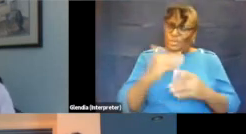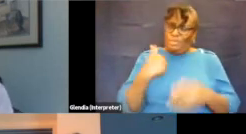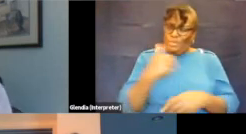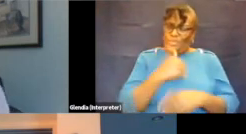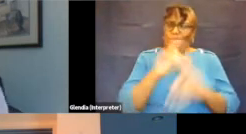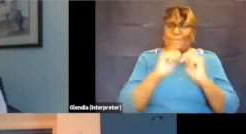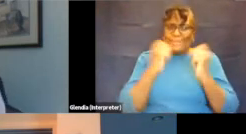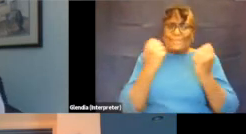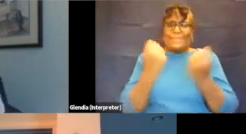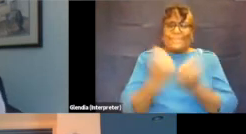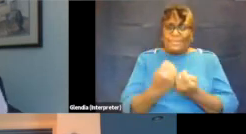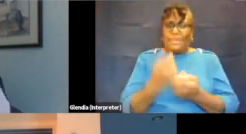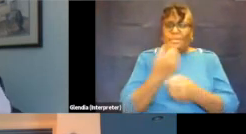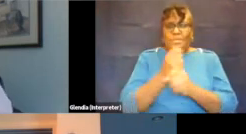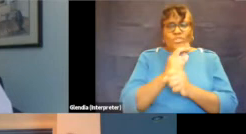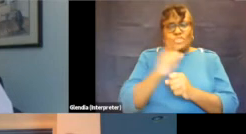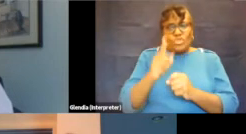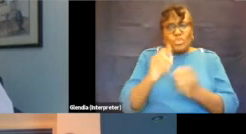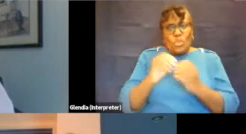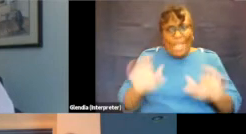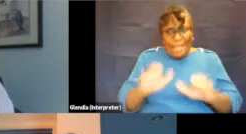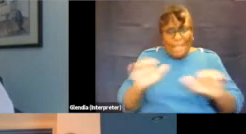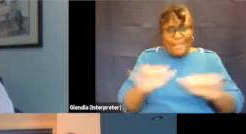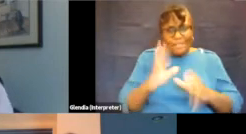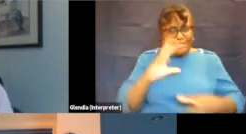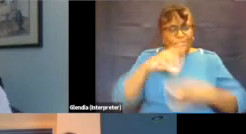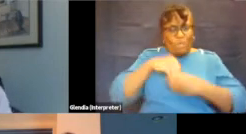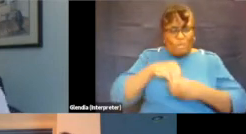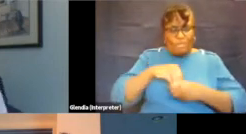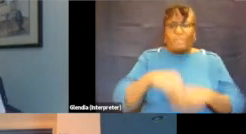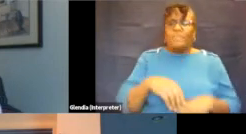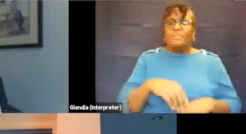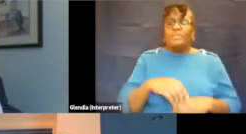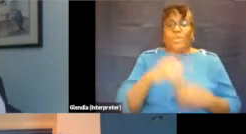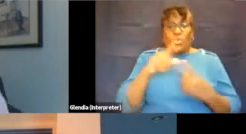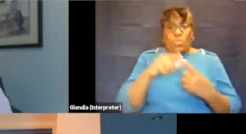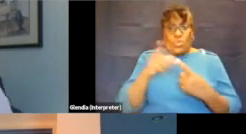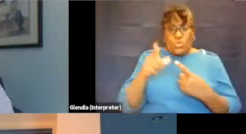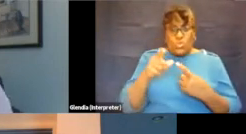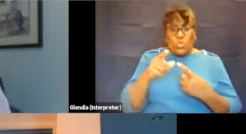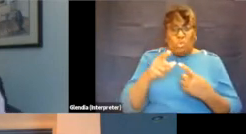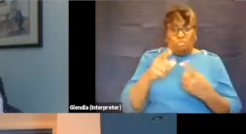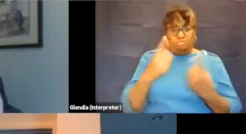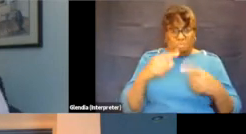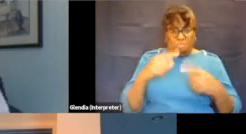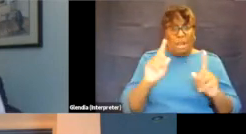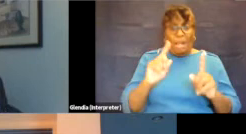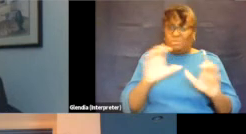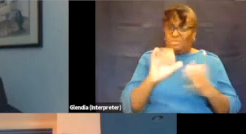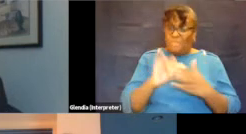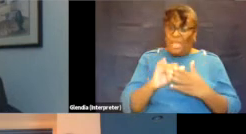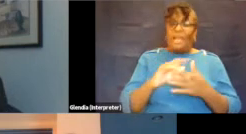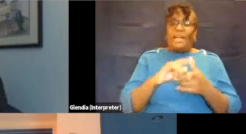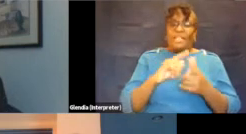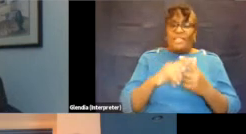and making sure you're an active team member with those decisions. And when you make that, then it crosses over to school. Those are questions to